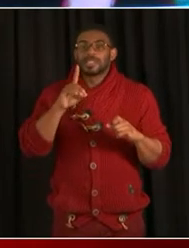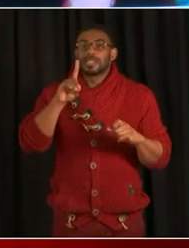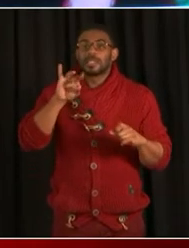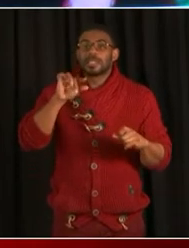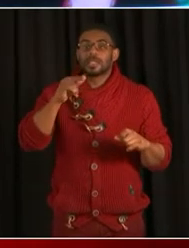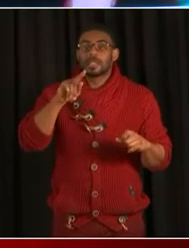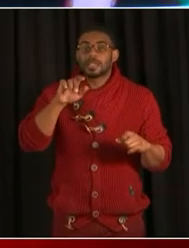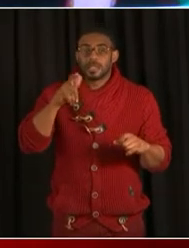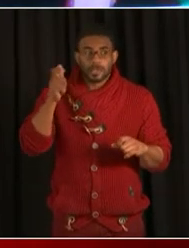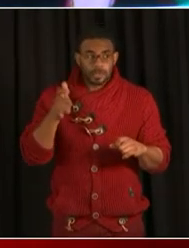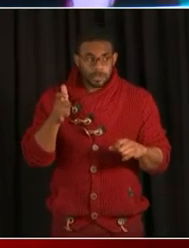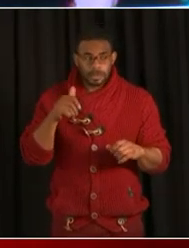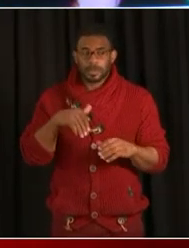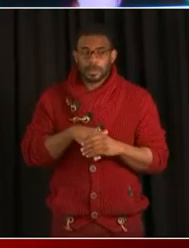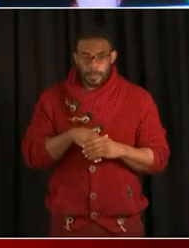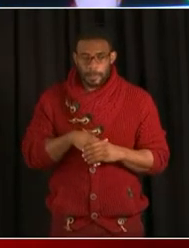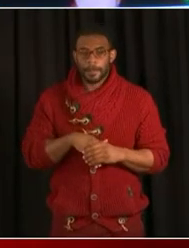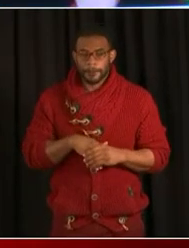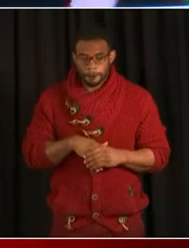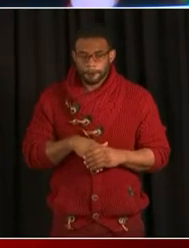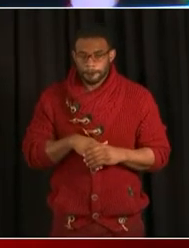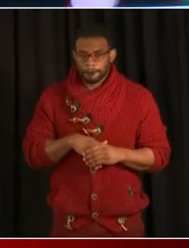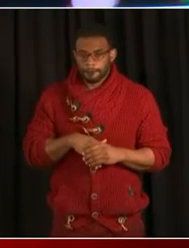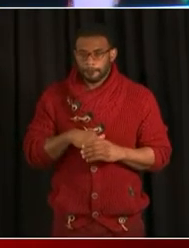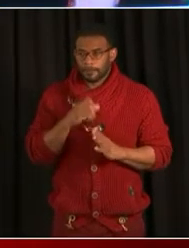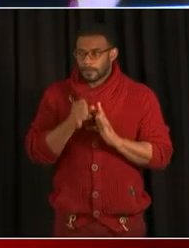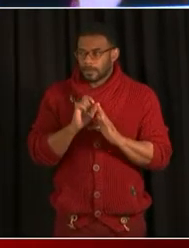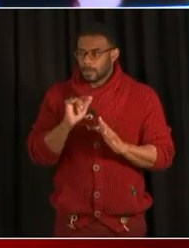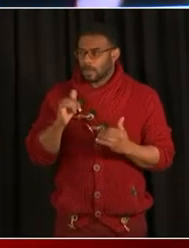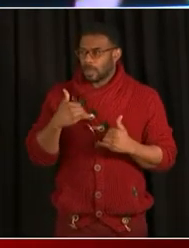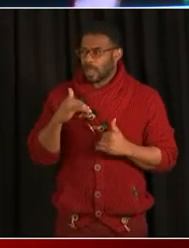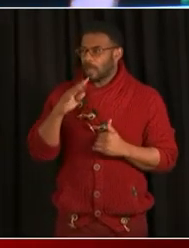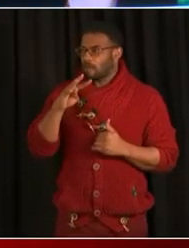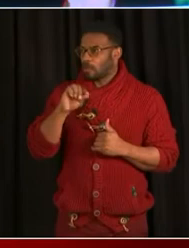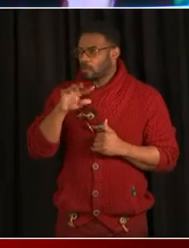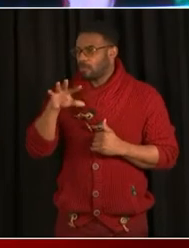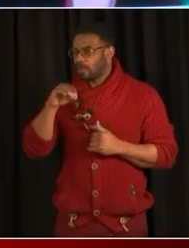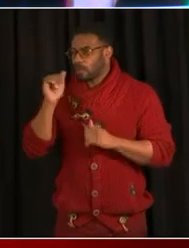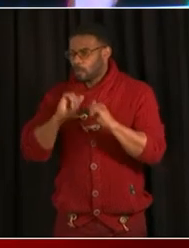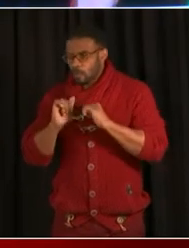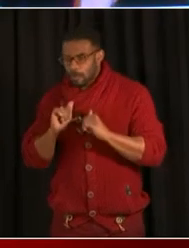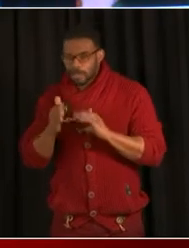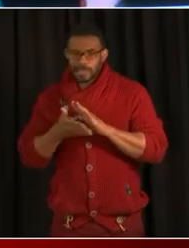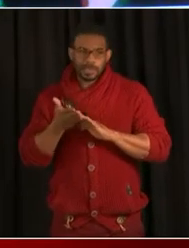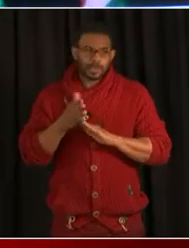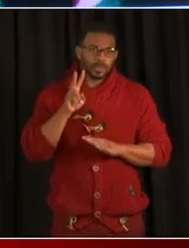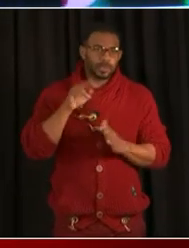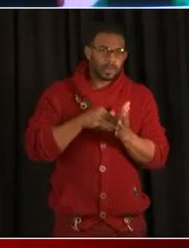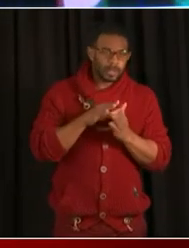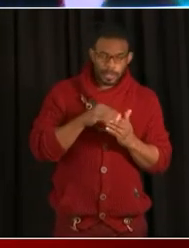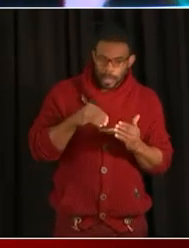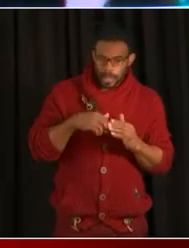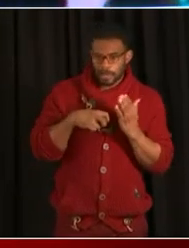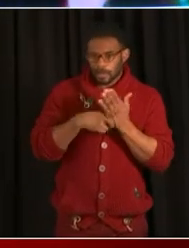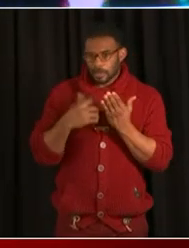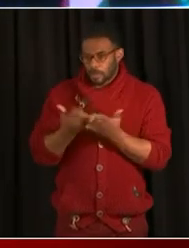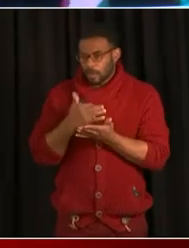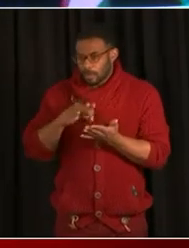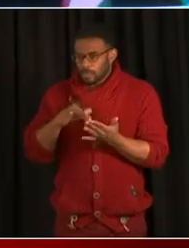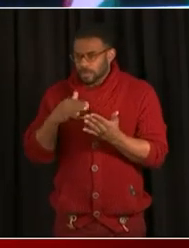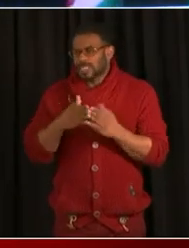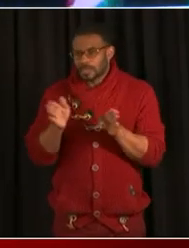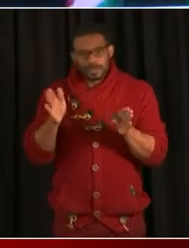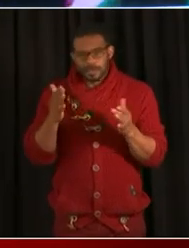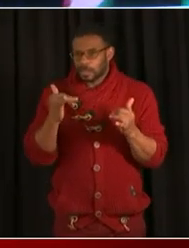digital subscription in a season when we would have probably had 40 to 50 performances and generated $2 million of ticket